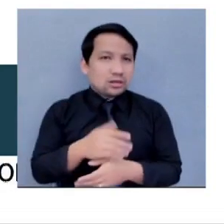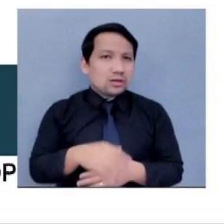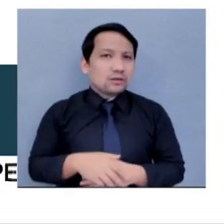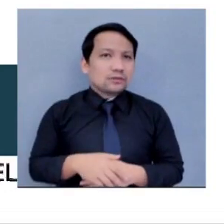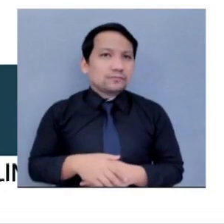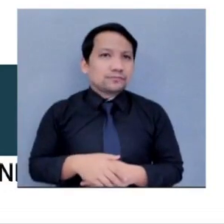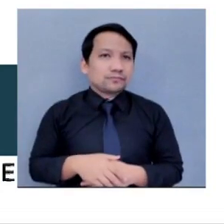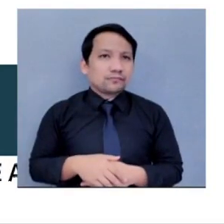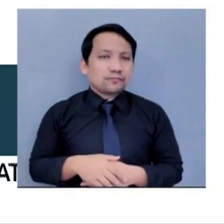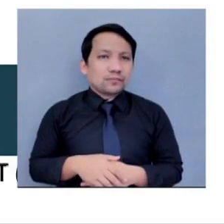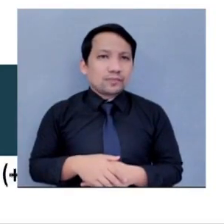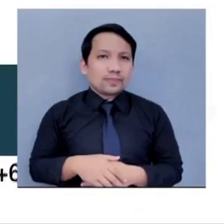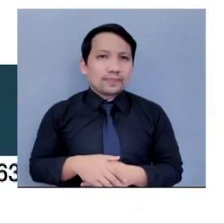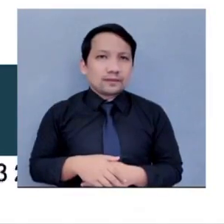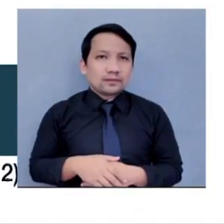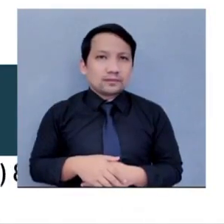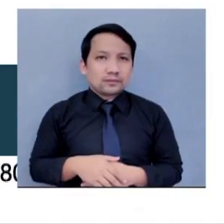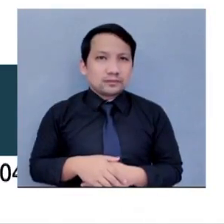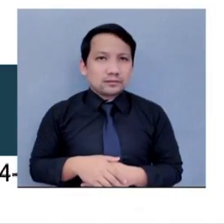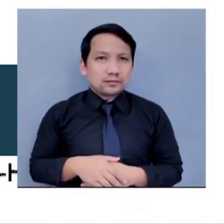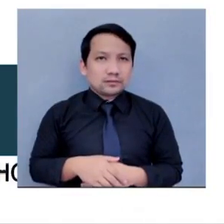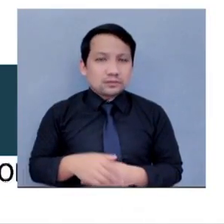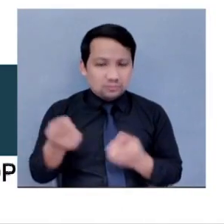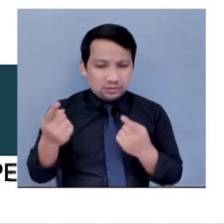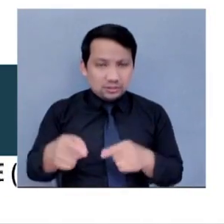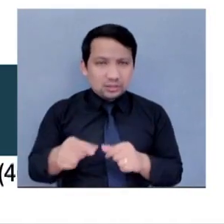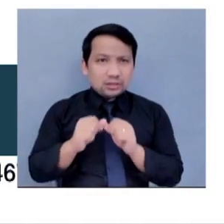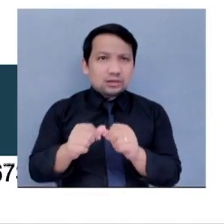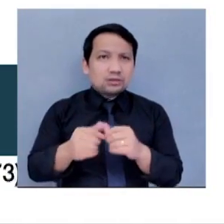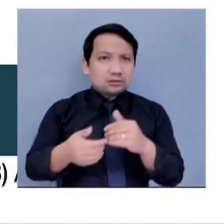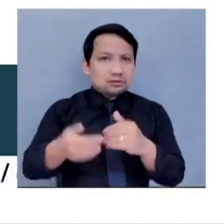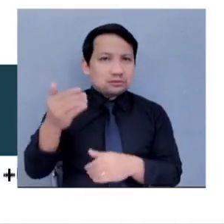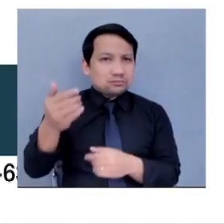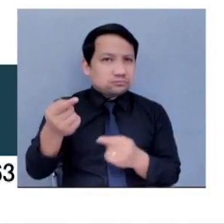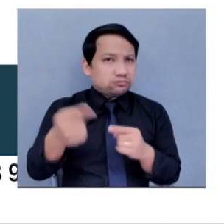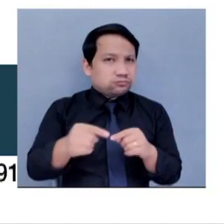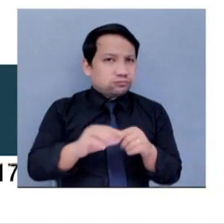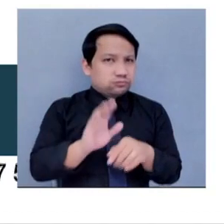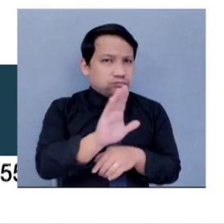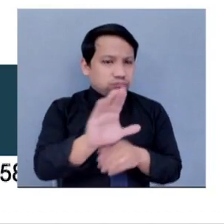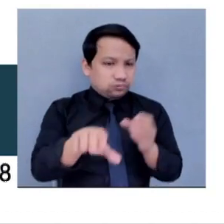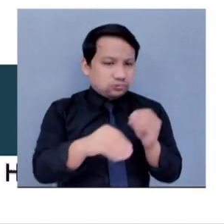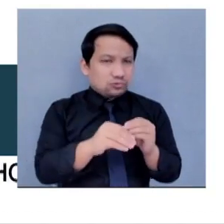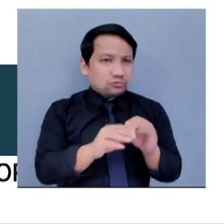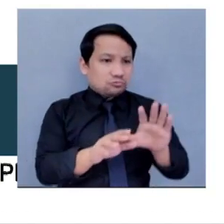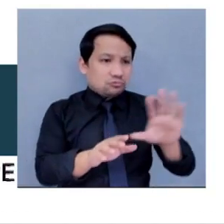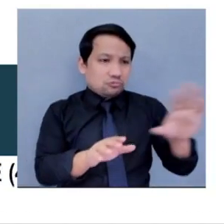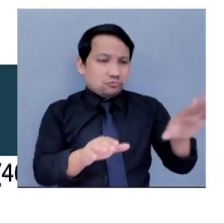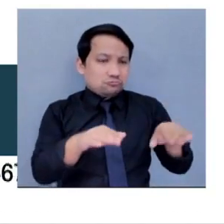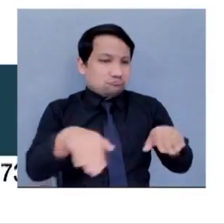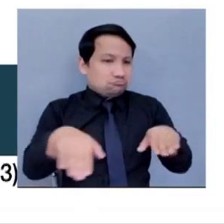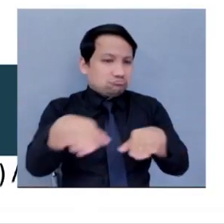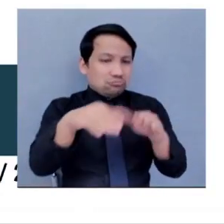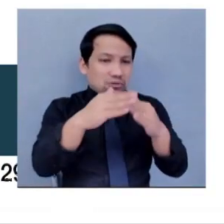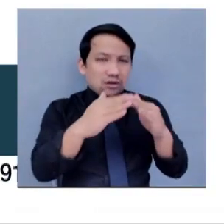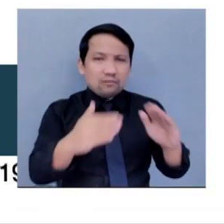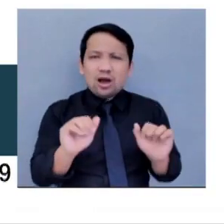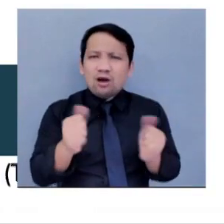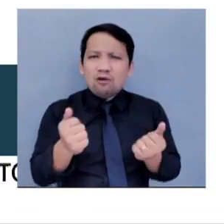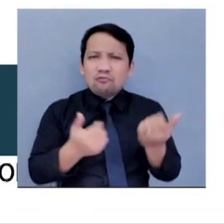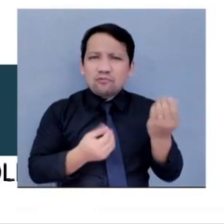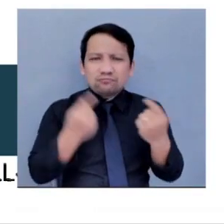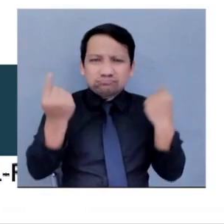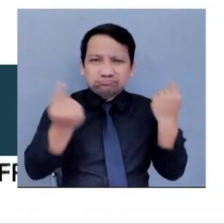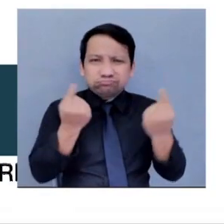scare that, the surge that's happening there might just happen within their own backyard. What's your concern, if